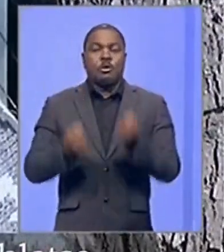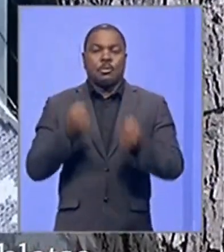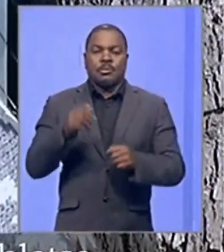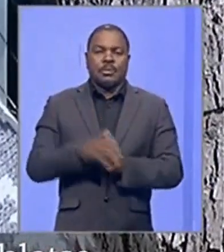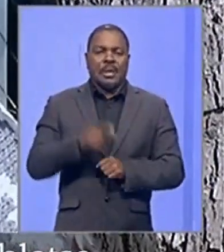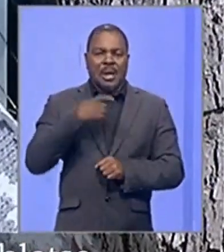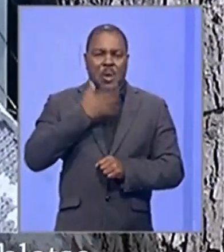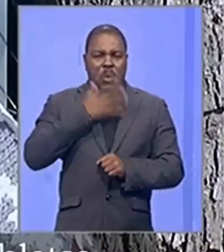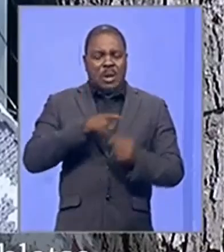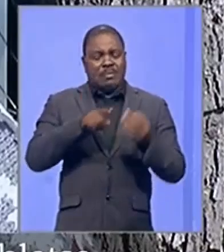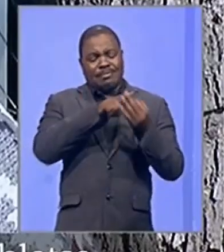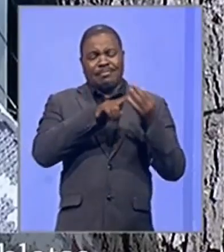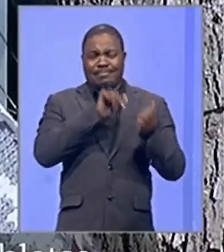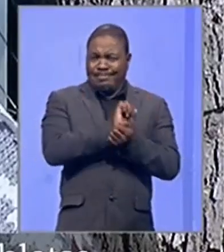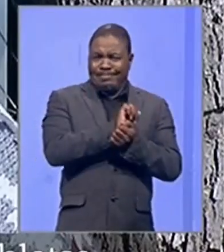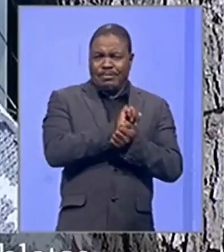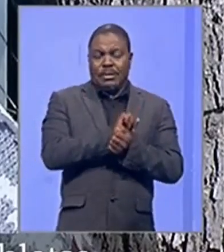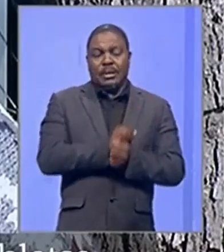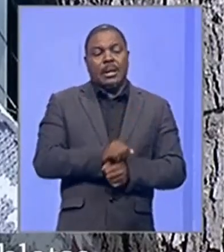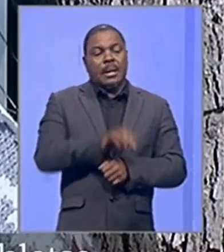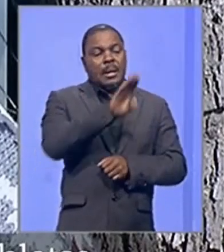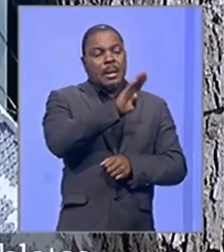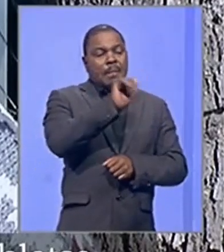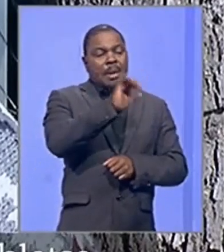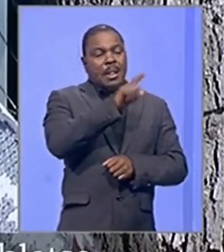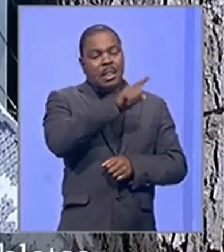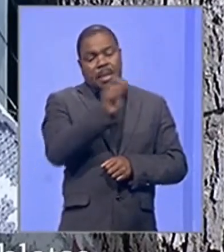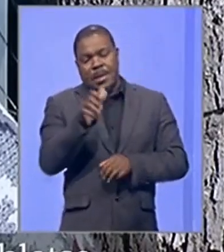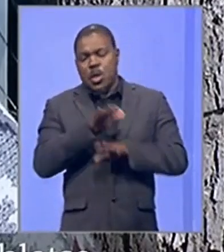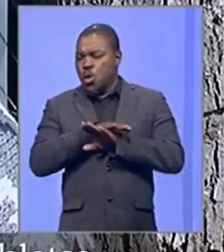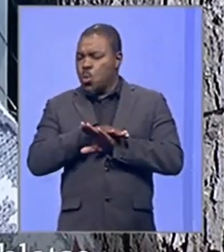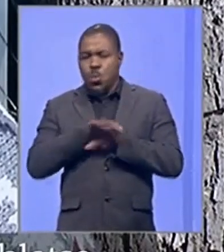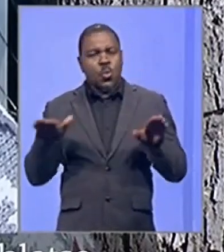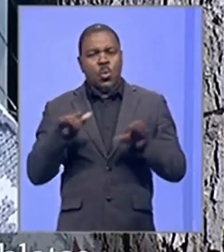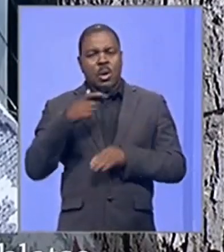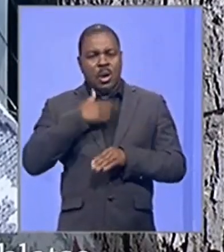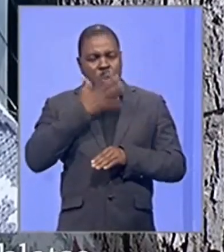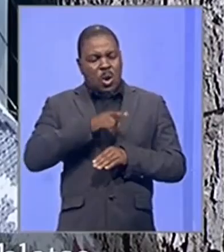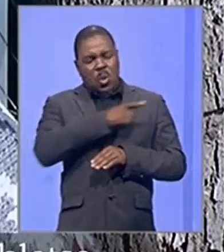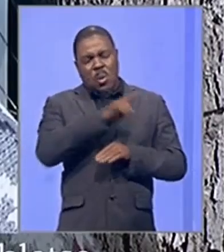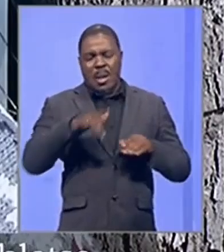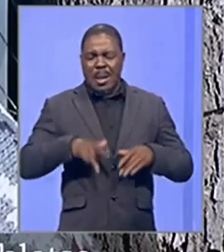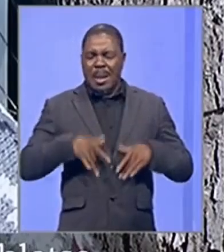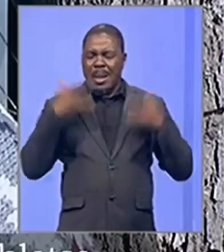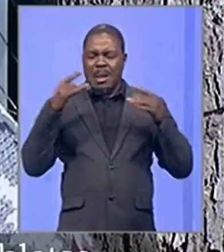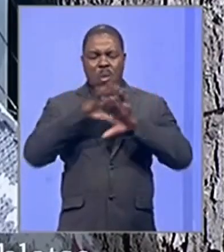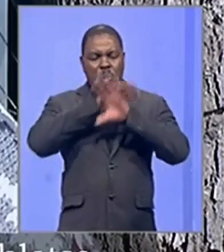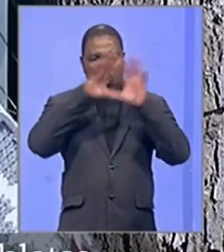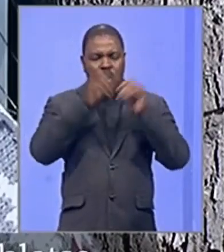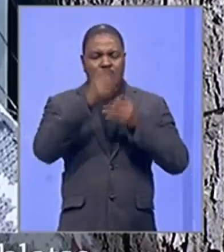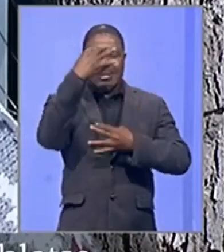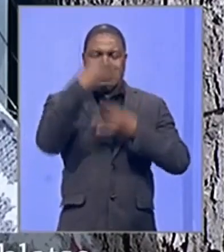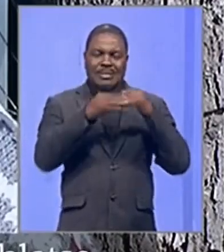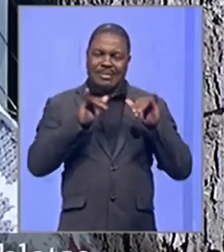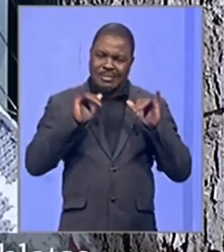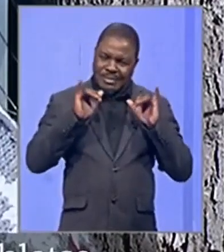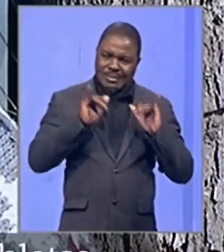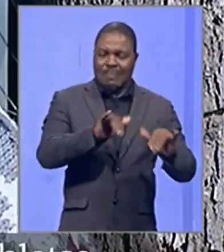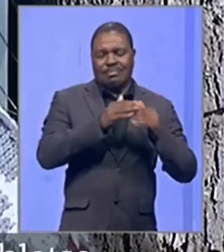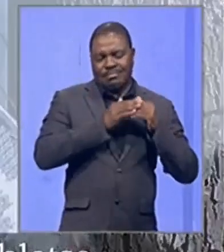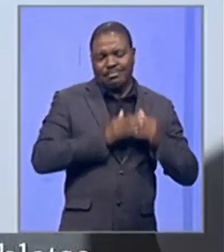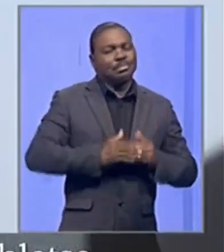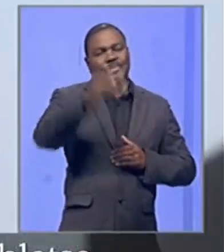ba tshwarwe raine ga ke batle beili mo go bone. Ke batla gore botshelo jwa bone jotlhe ko trong ba dule mo trong